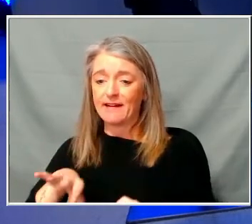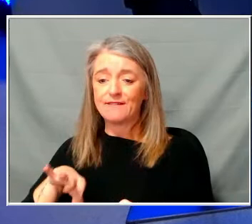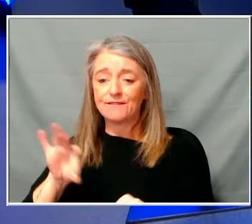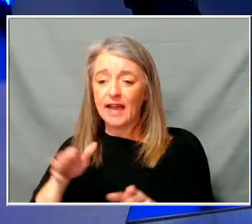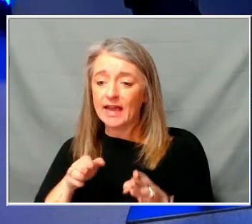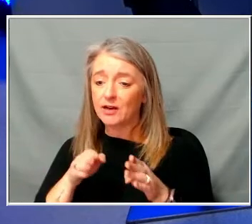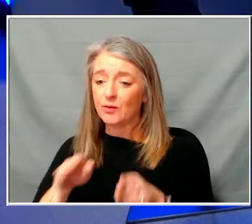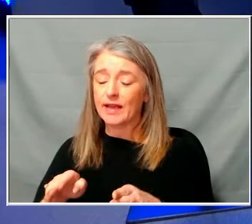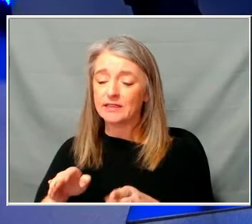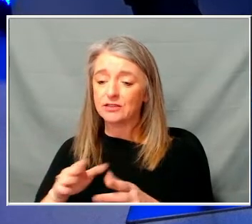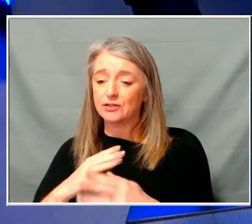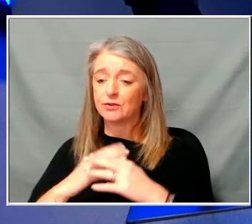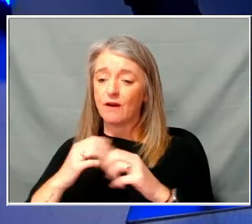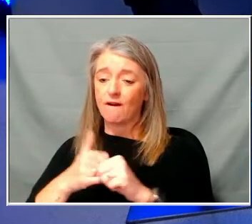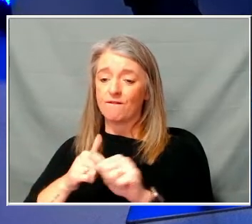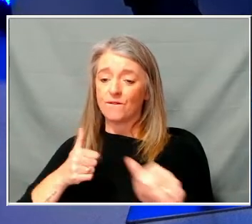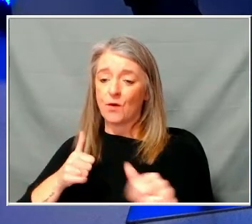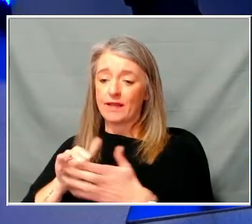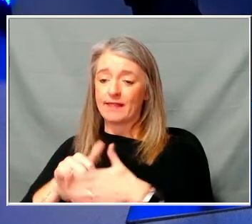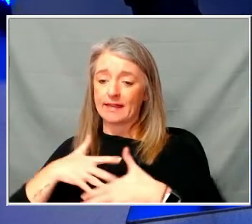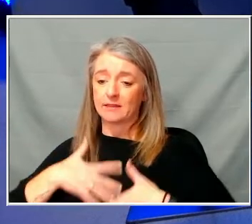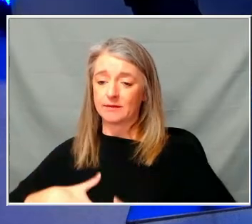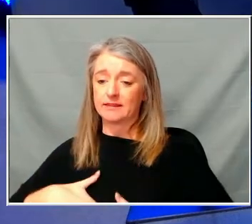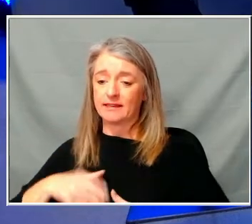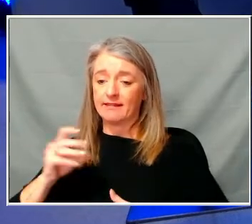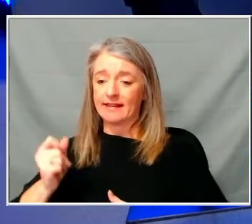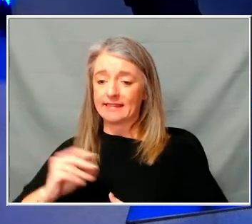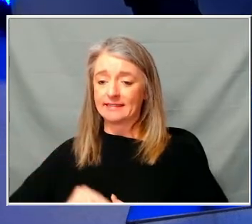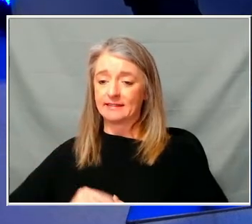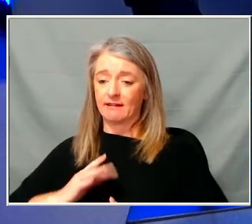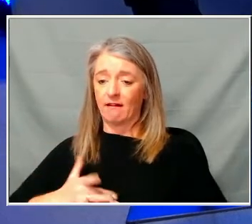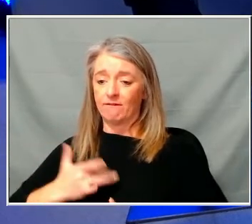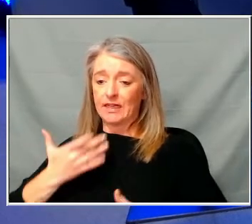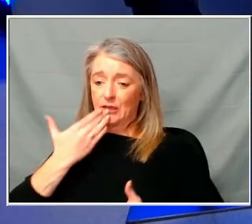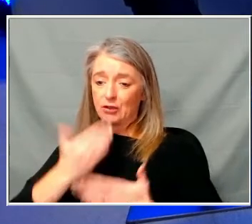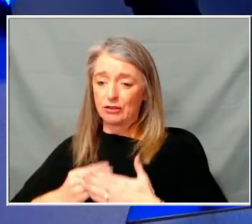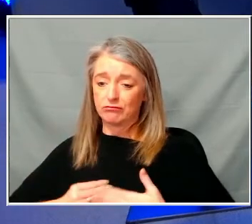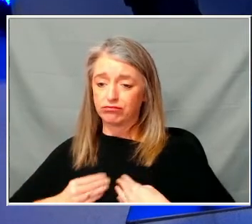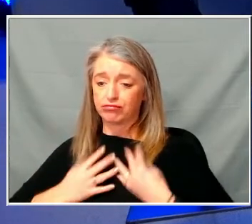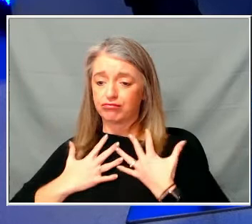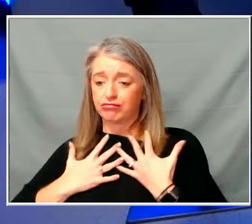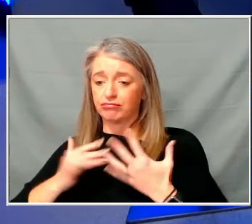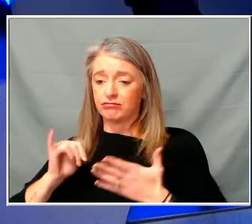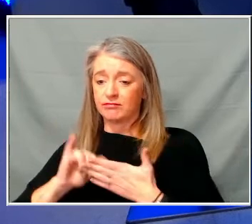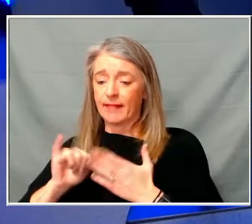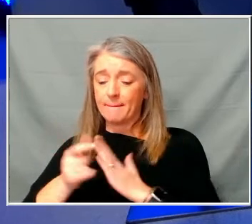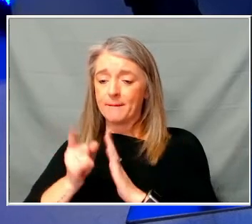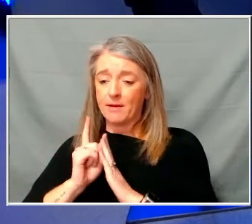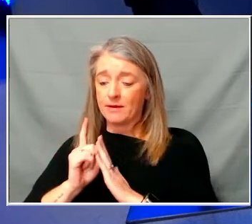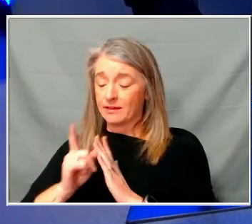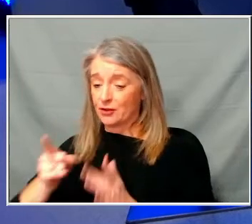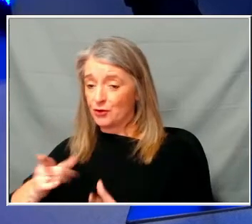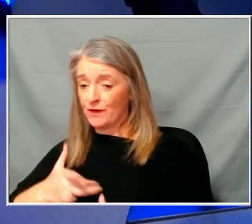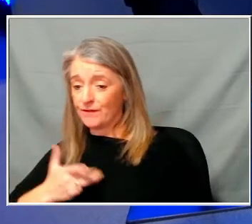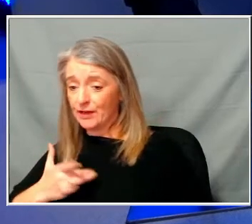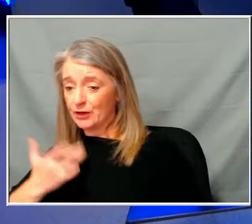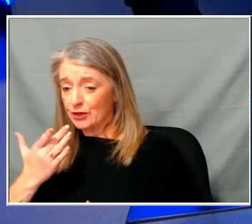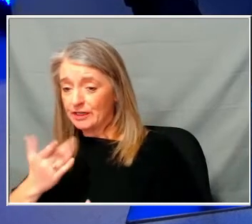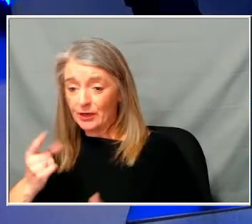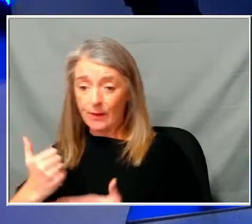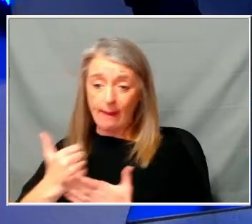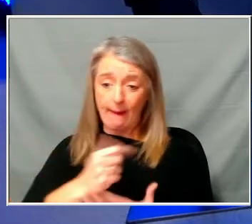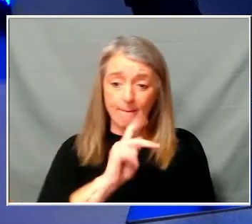that instant sensation of feeling good in a moment that you feel good and you made somebody else feel